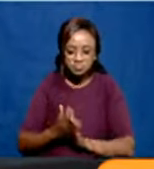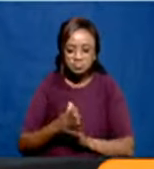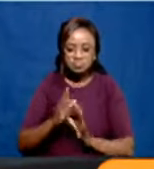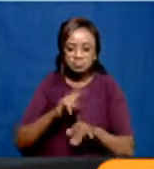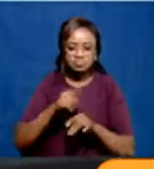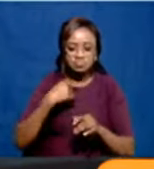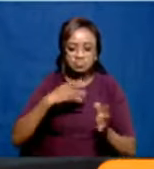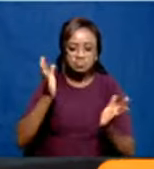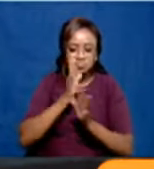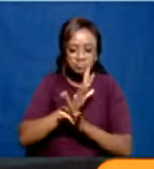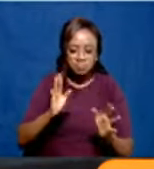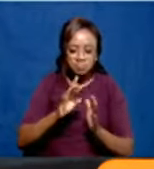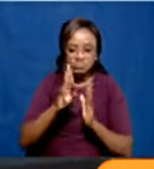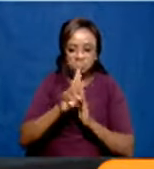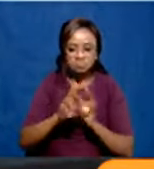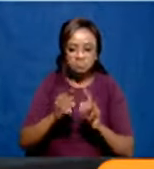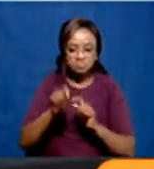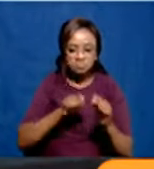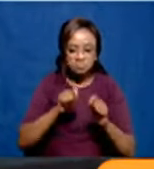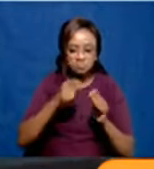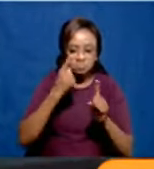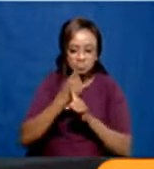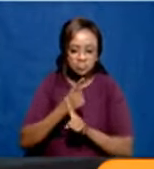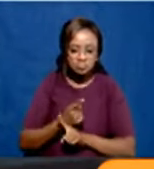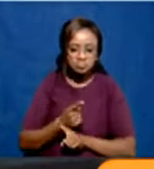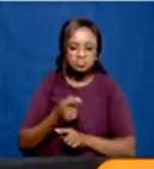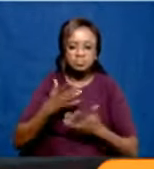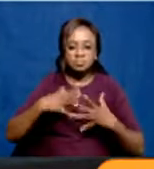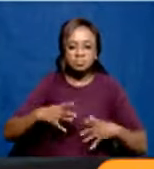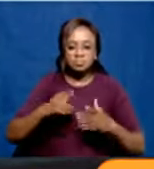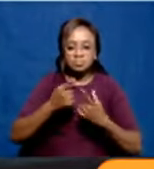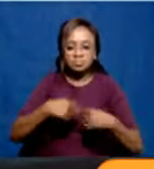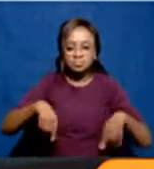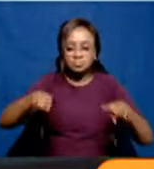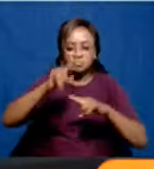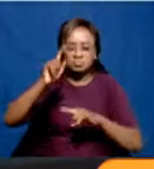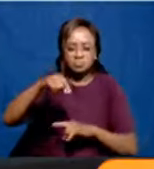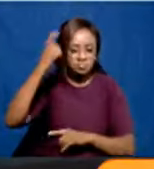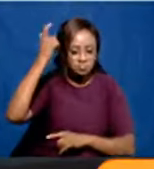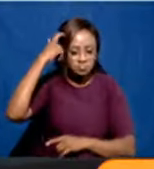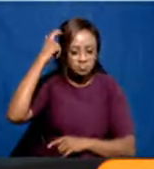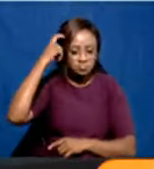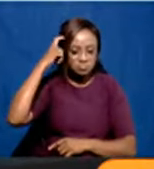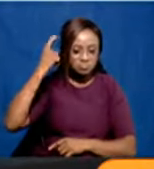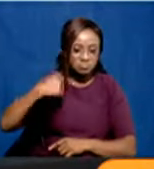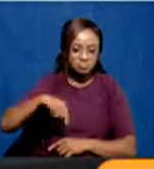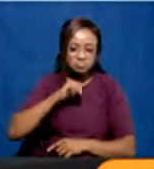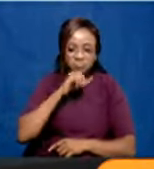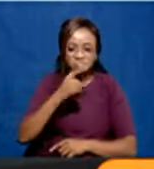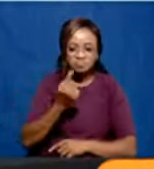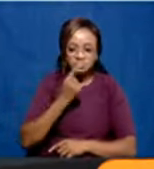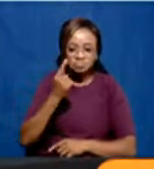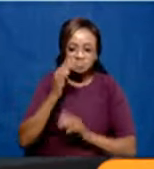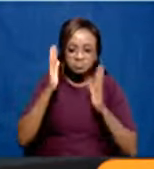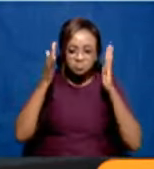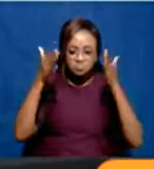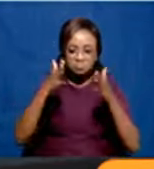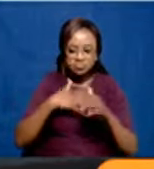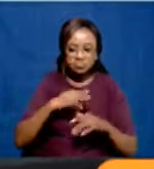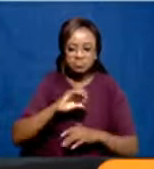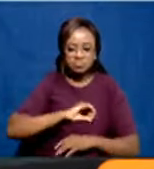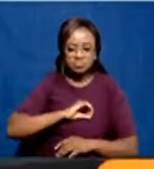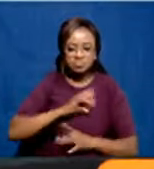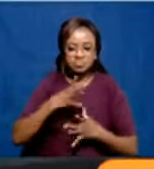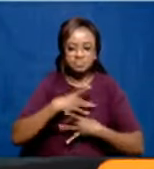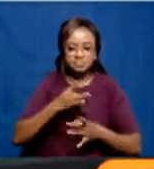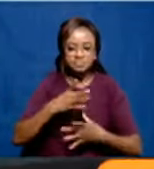the comments, and anything. People must always remember, you know, we have got a way of being able to look at our own interests and think they must supersede everybody